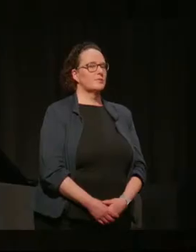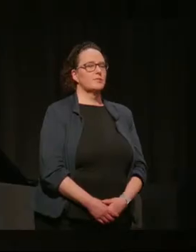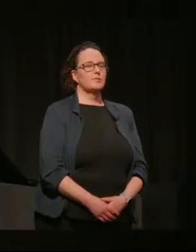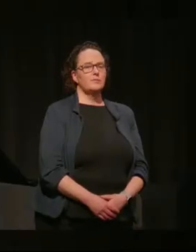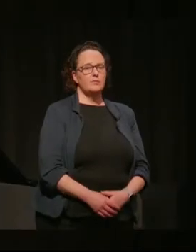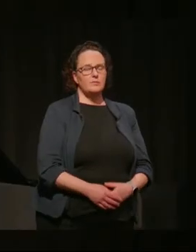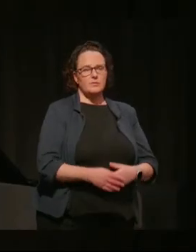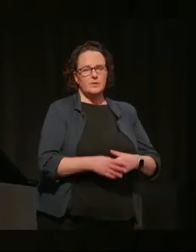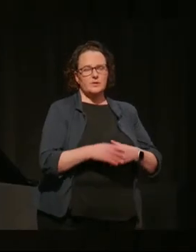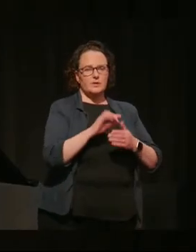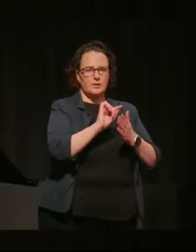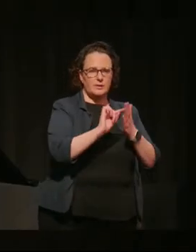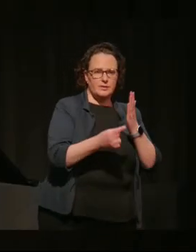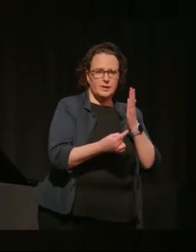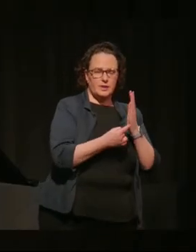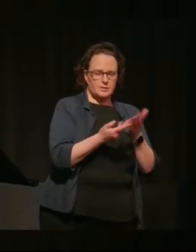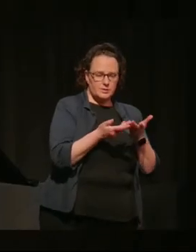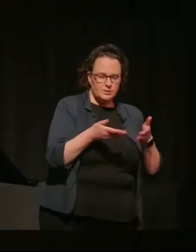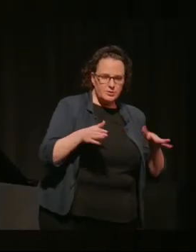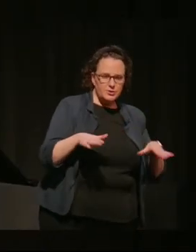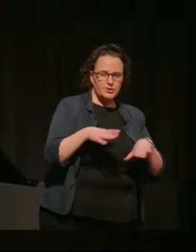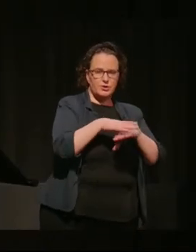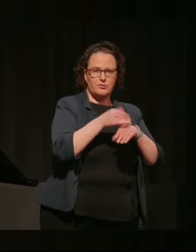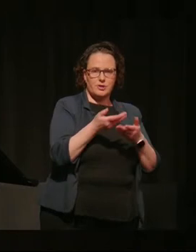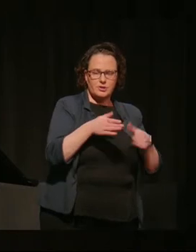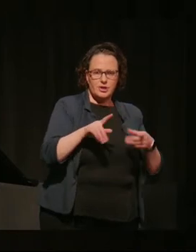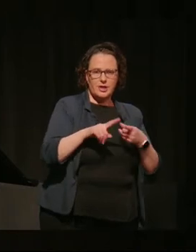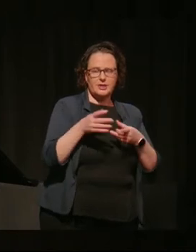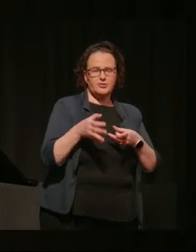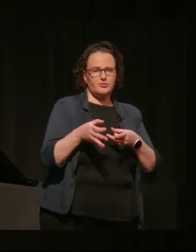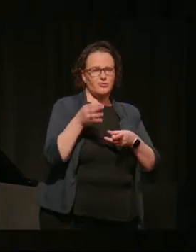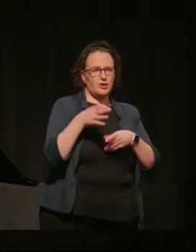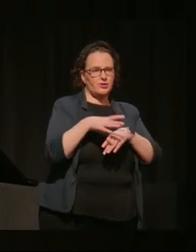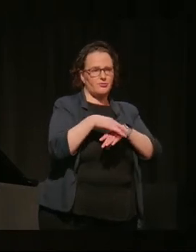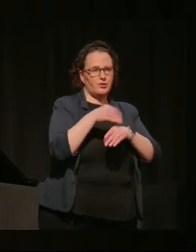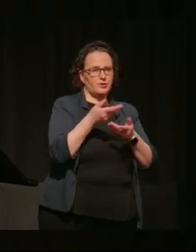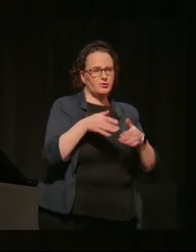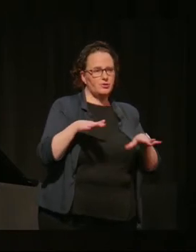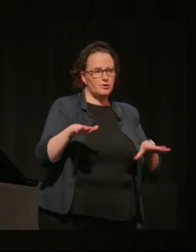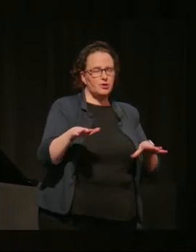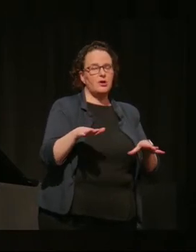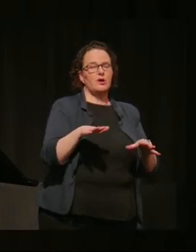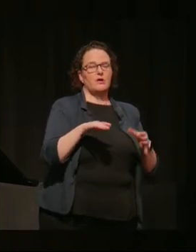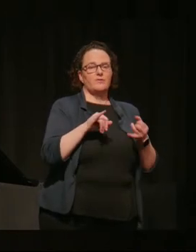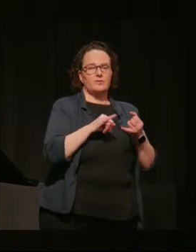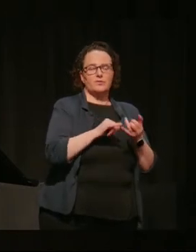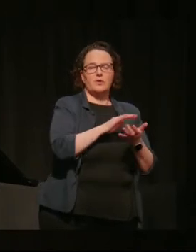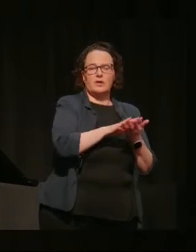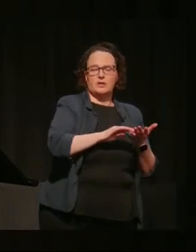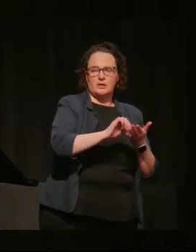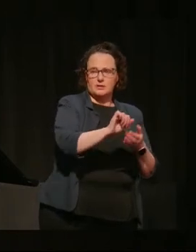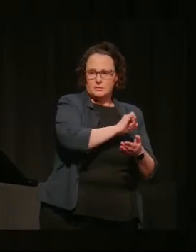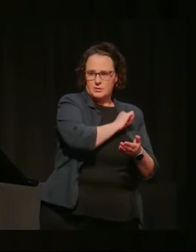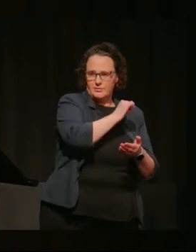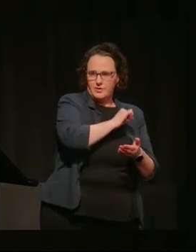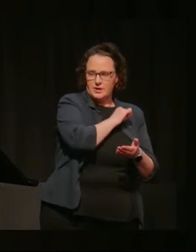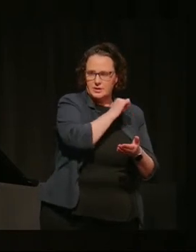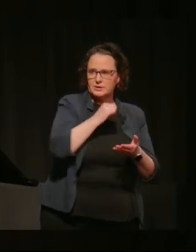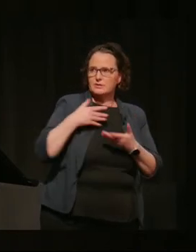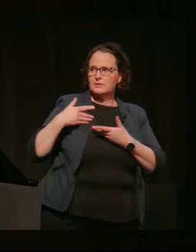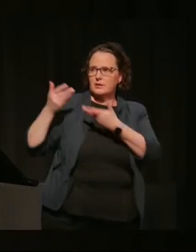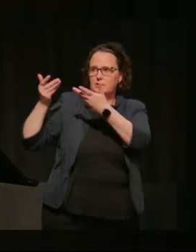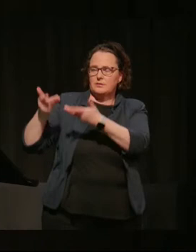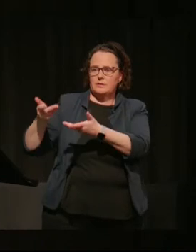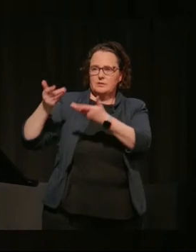There are thousands of children, grandchildren, and great-grandchildren of Holocaust survivors. They carry the history of their